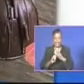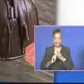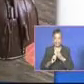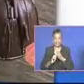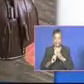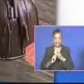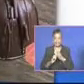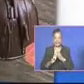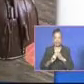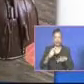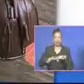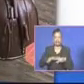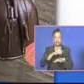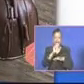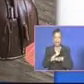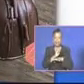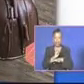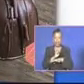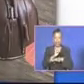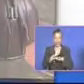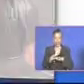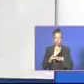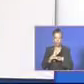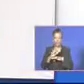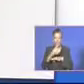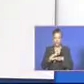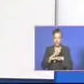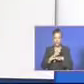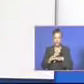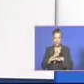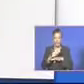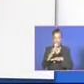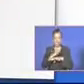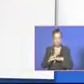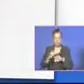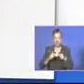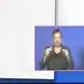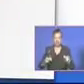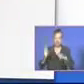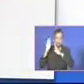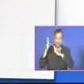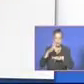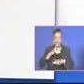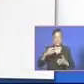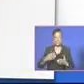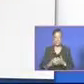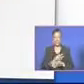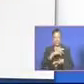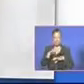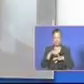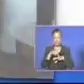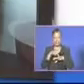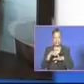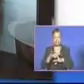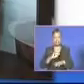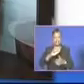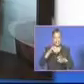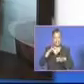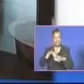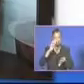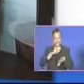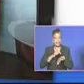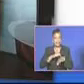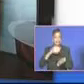Abaco, Eleuthera, Exuma, Grand Bahama, and New Providence. And just in time for Christmas, the Amarod ladies have created a